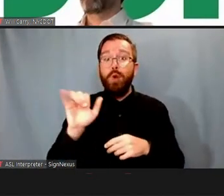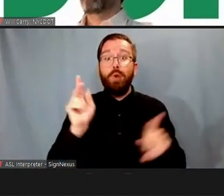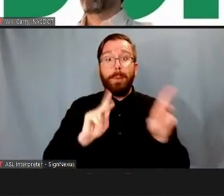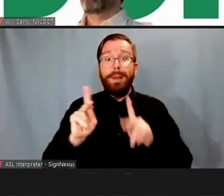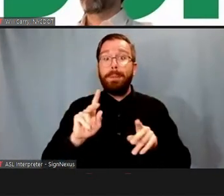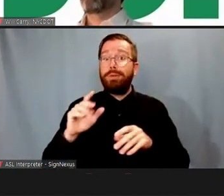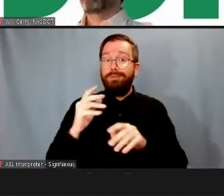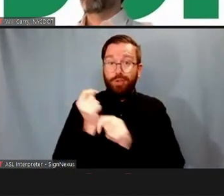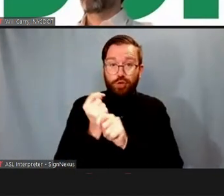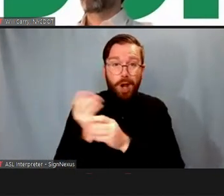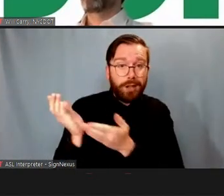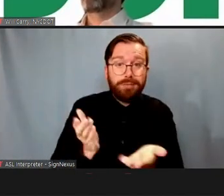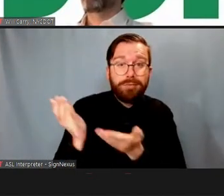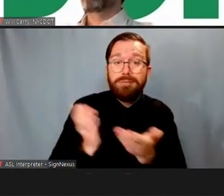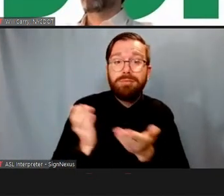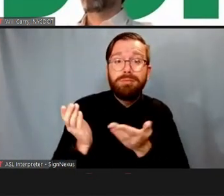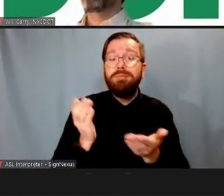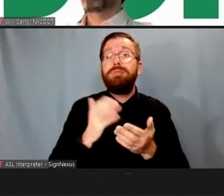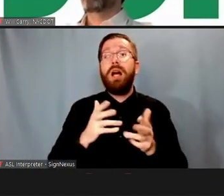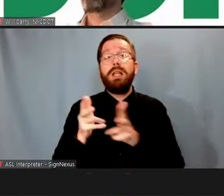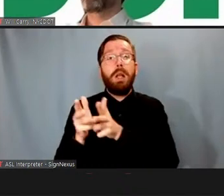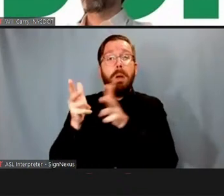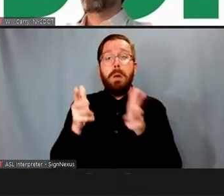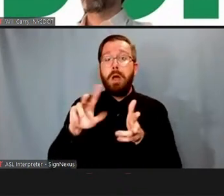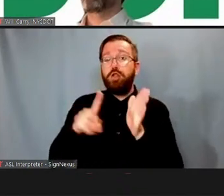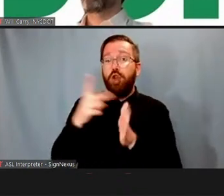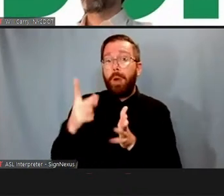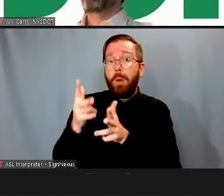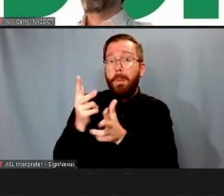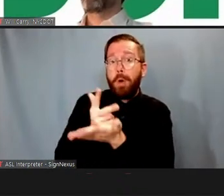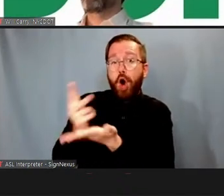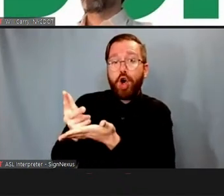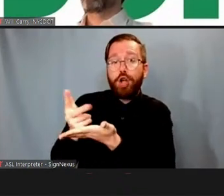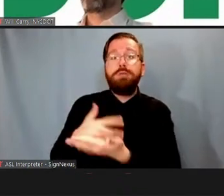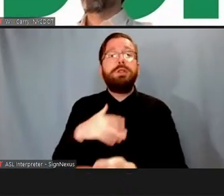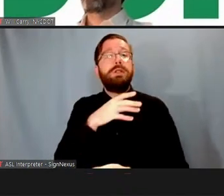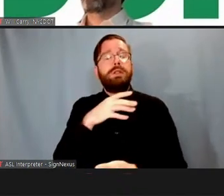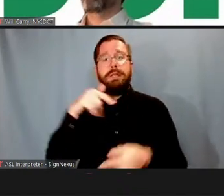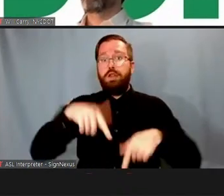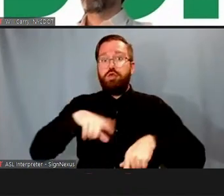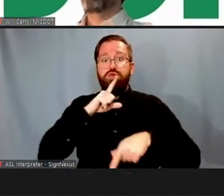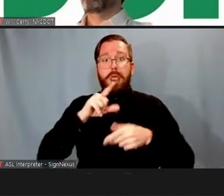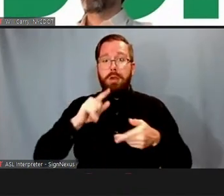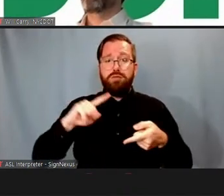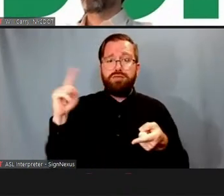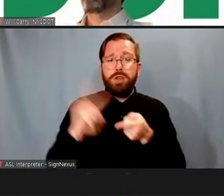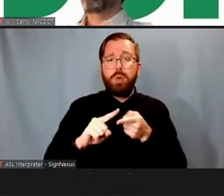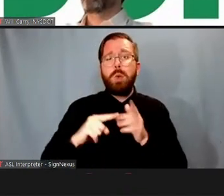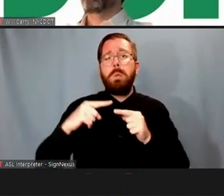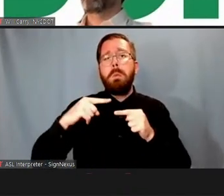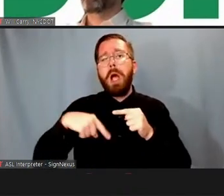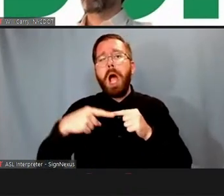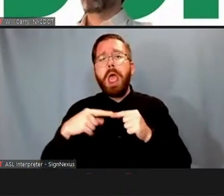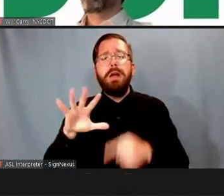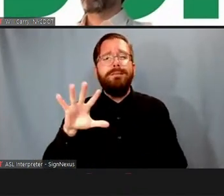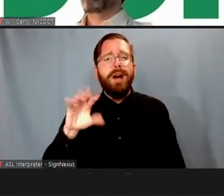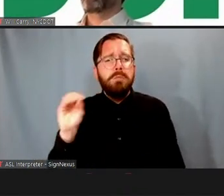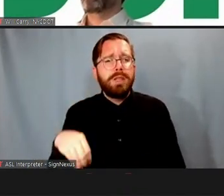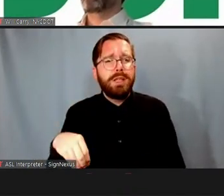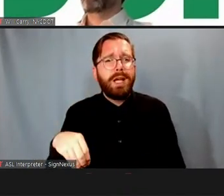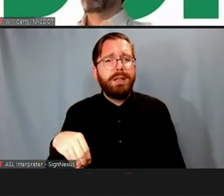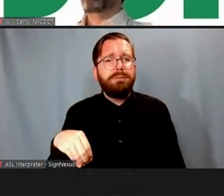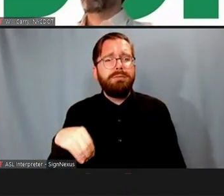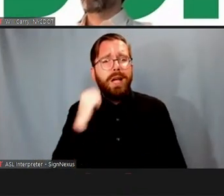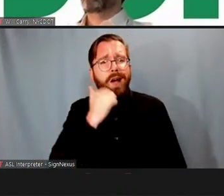bike ranks racks all of this only reduces daily vehicle miles within the district five percent and daily